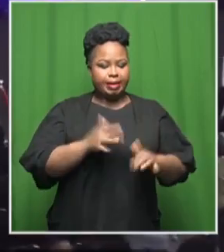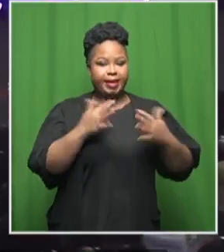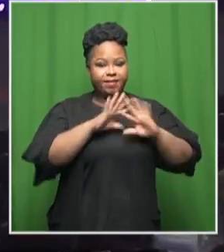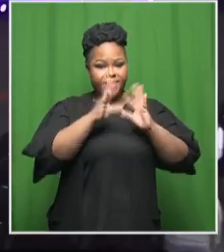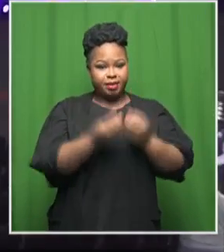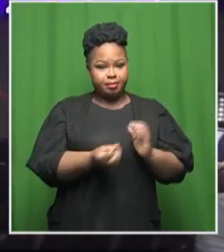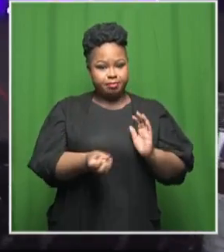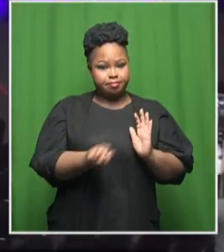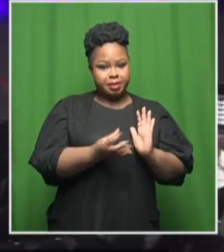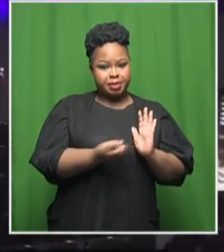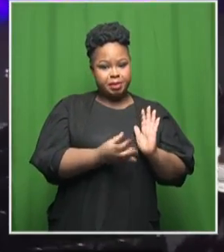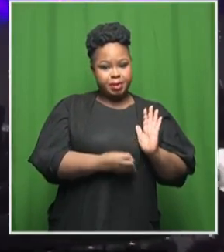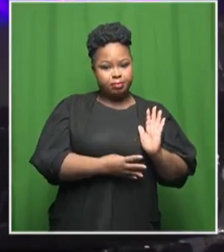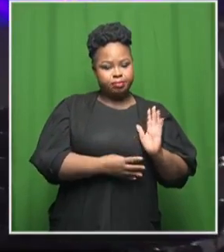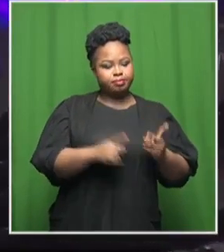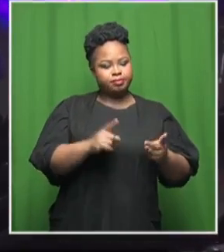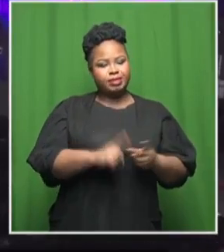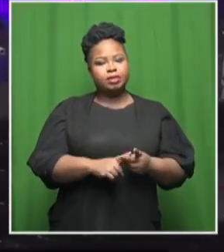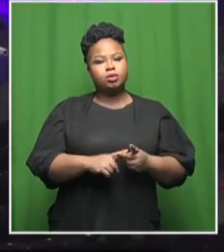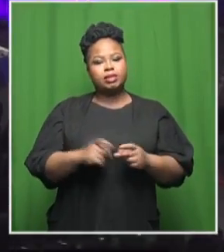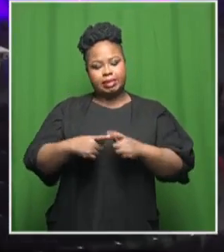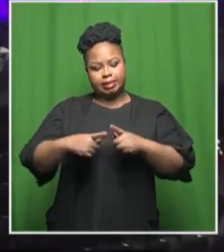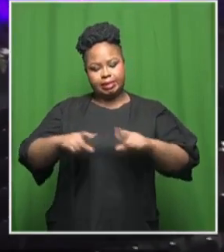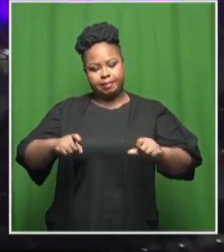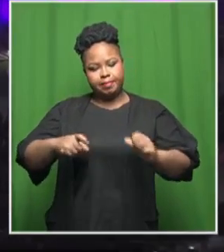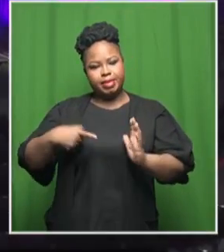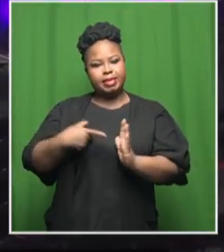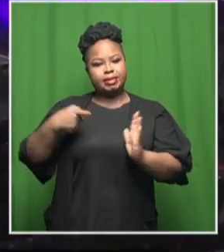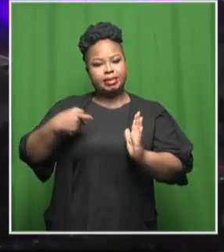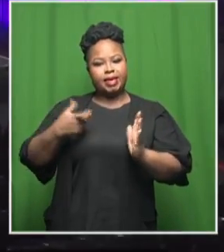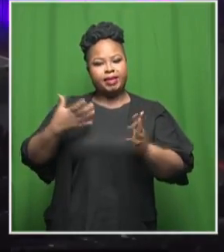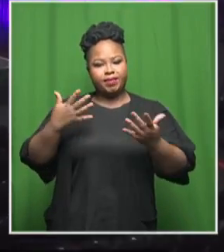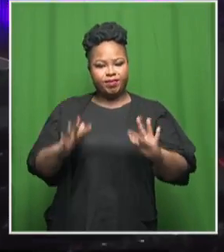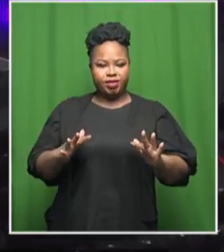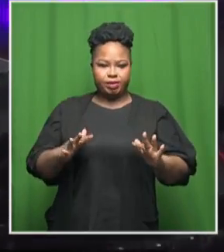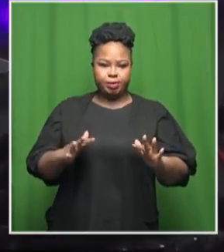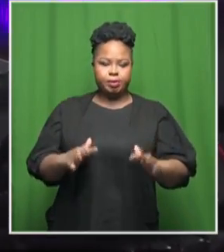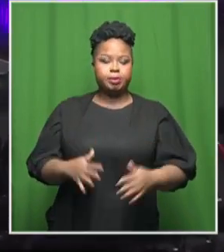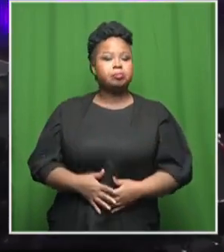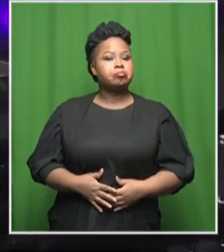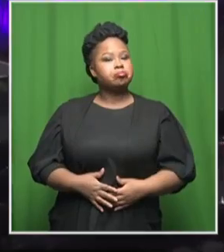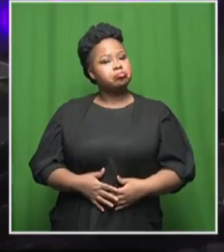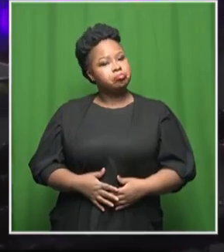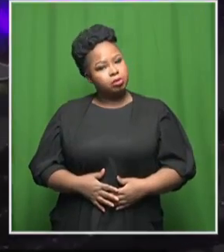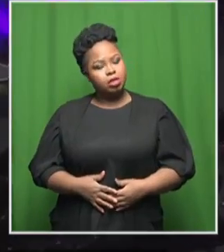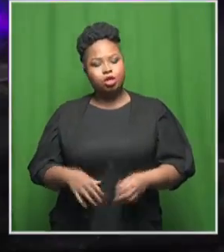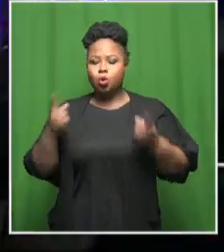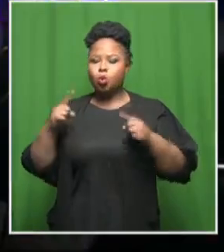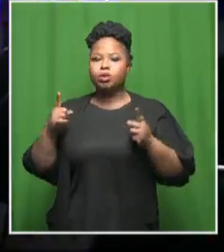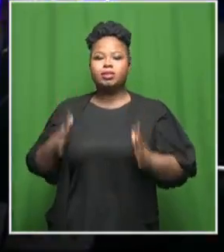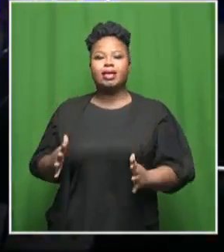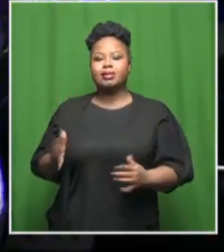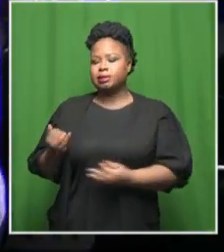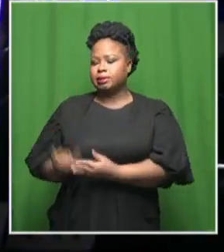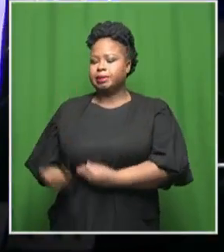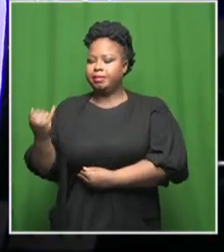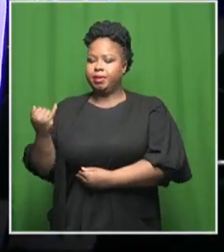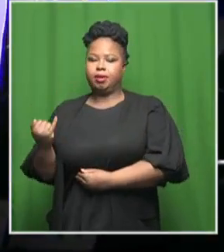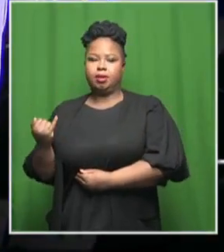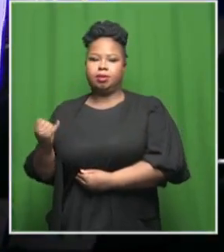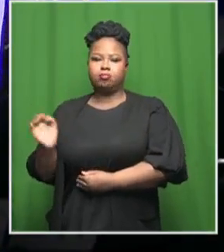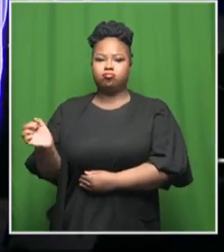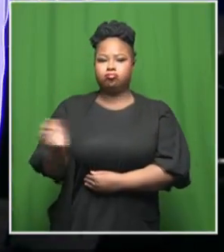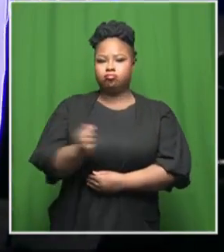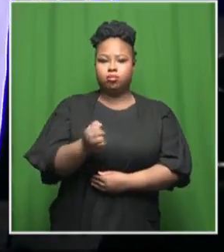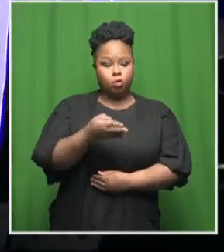Secondly, the result slip must have been scanned. And once that is done, we have auditors, independent auditors, who we also have here in the